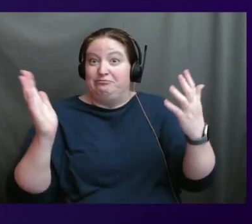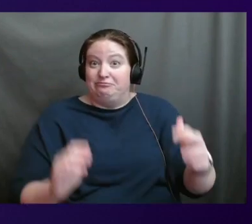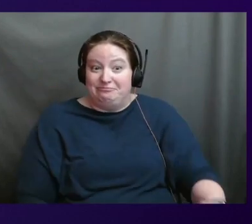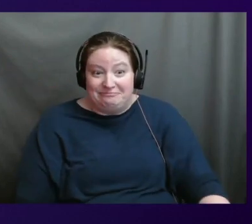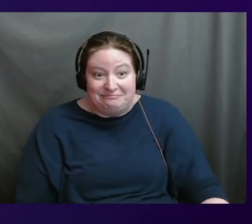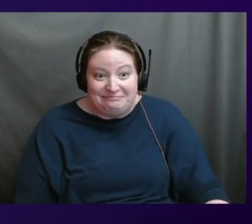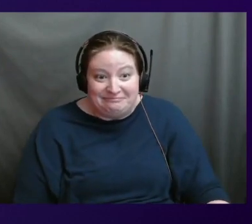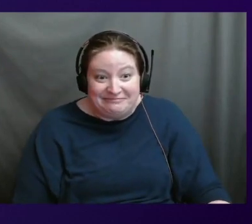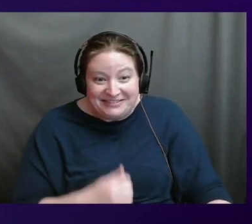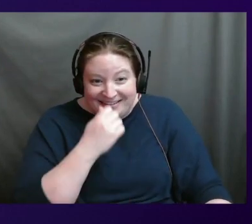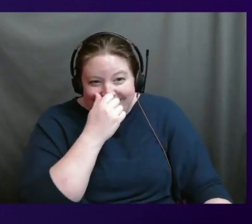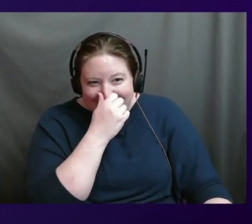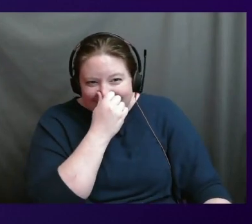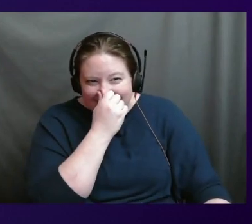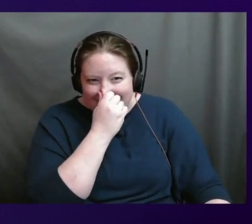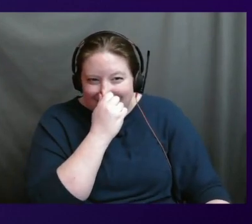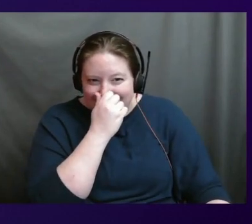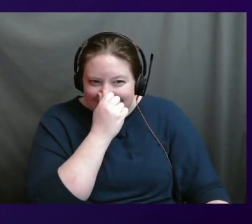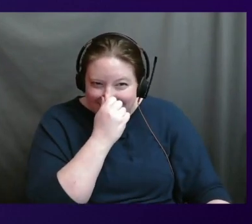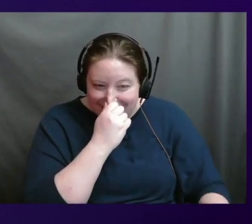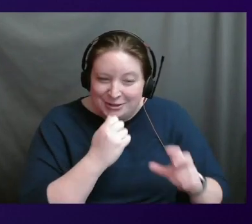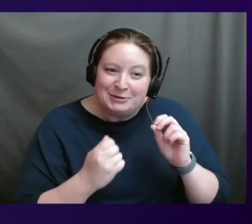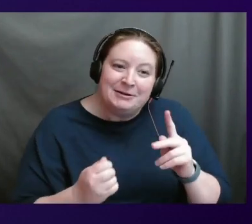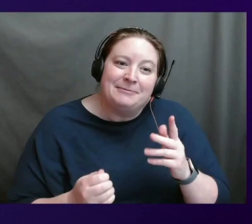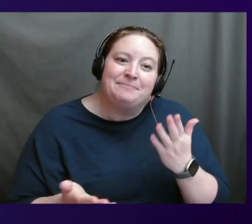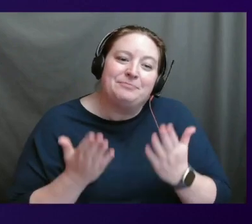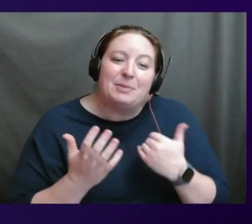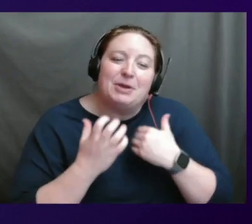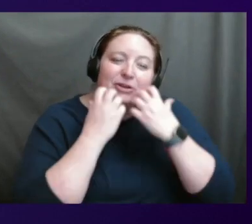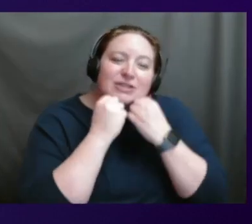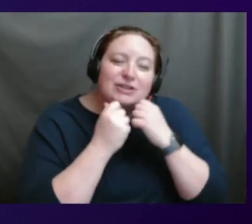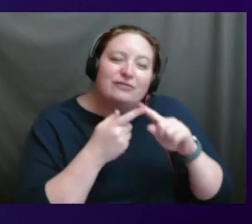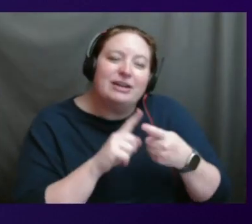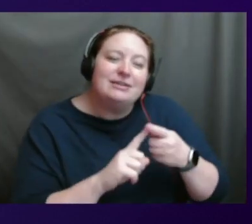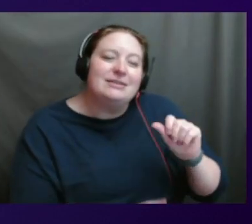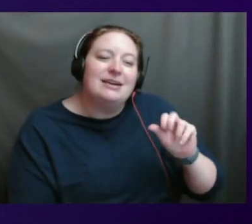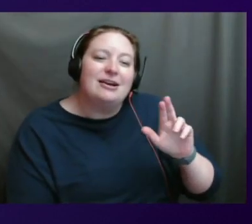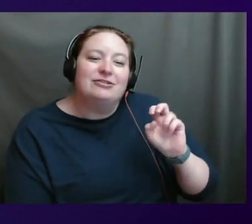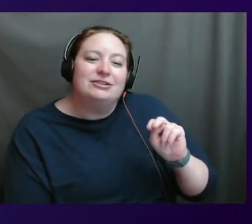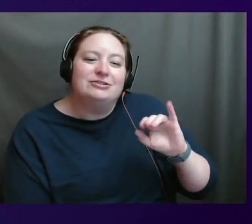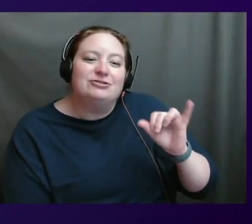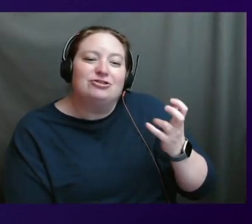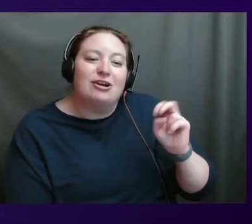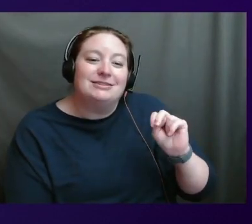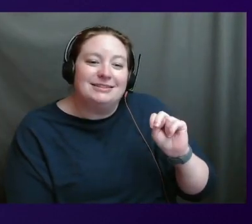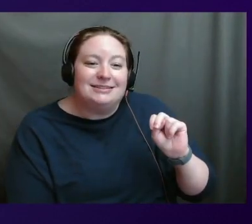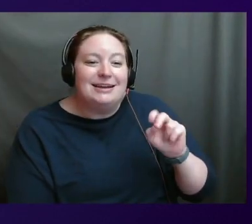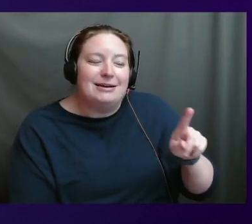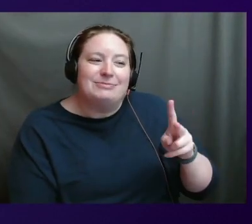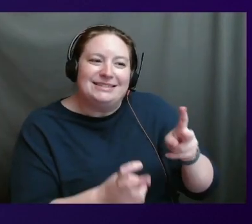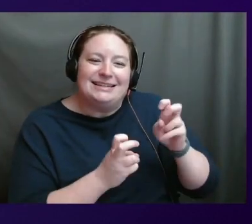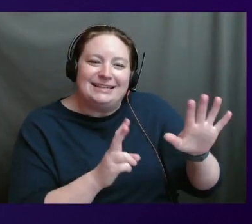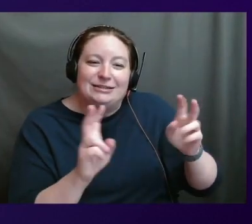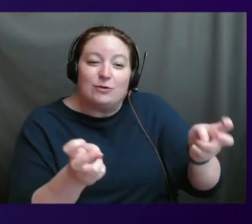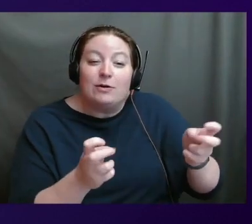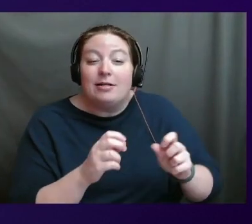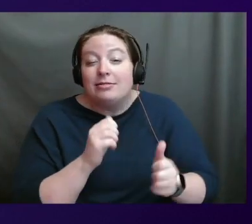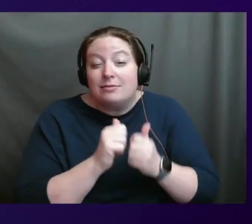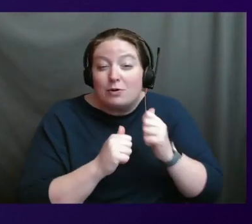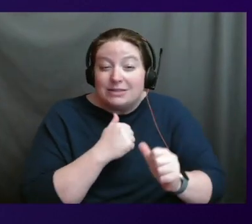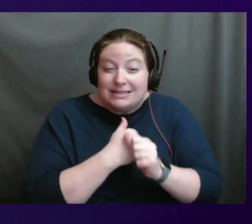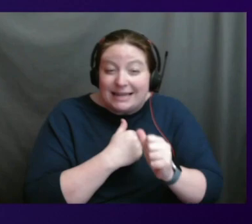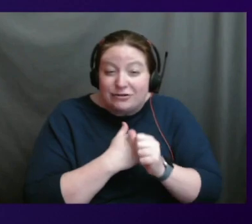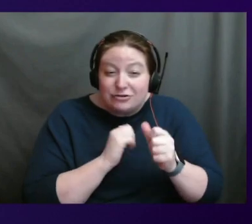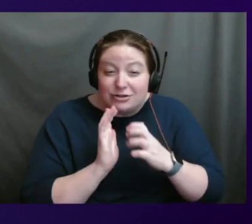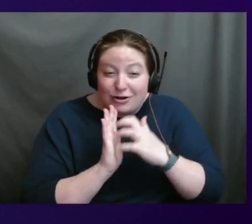okay, maybe our dear friend Eric Johnson, I'm stealing this quote for him, but the most dangerous code is the code that I have to write. That's right. It's like